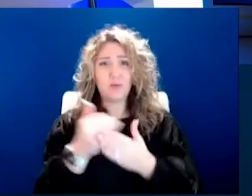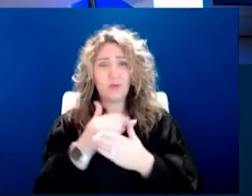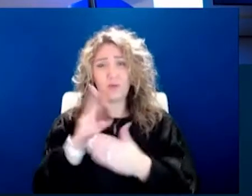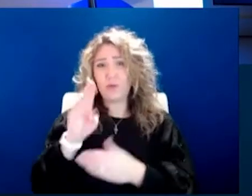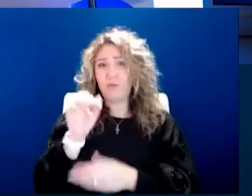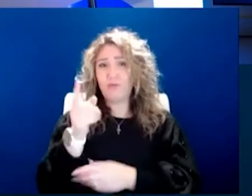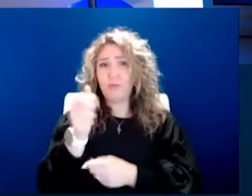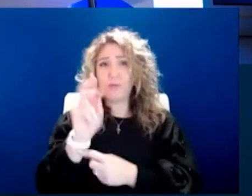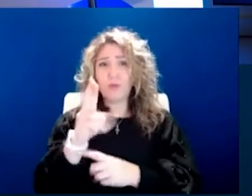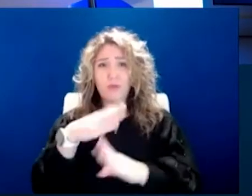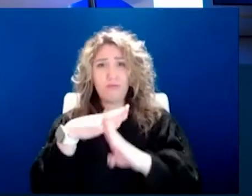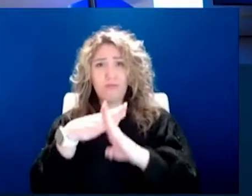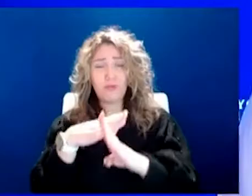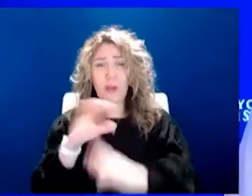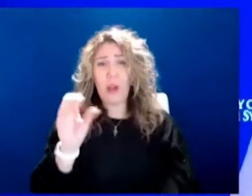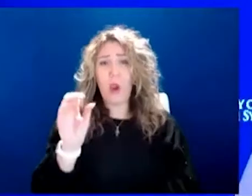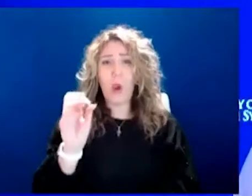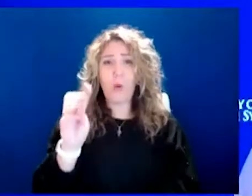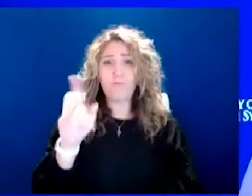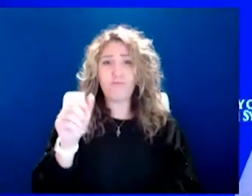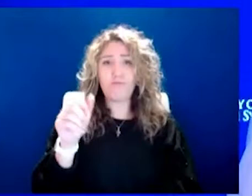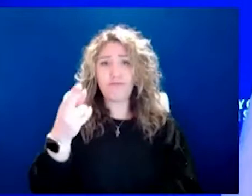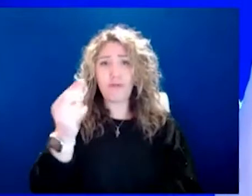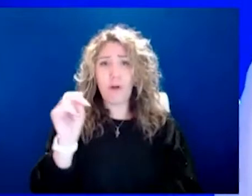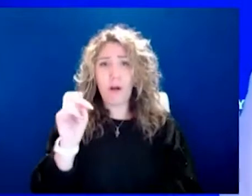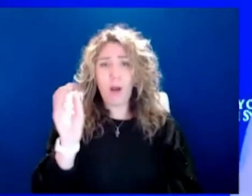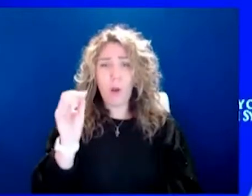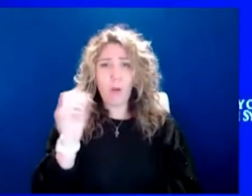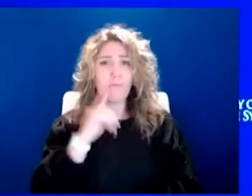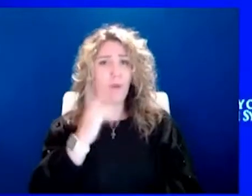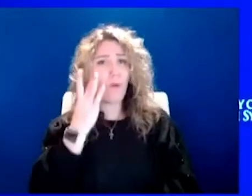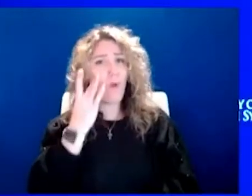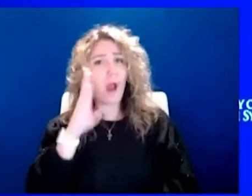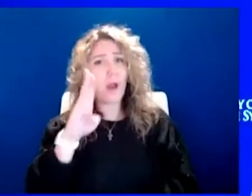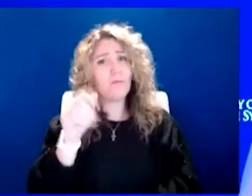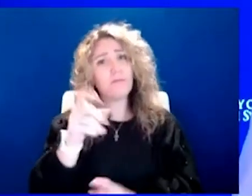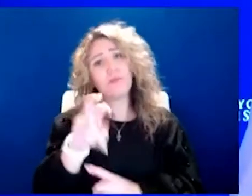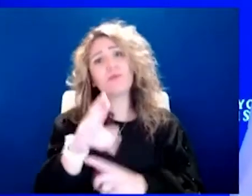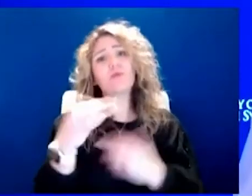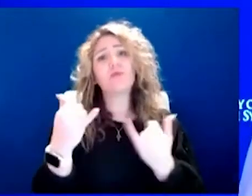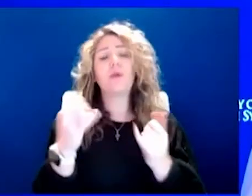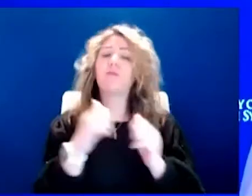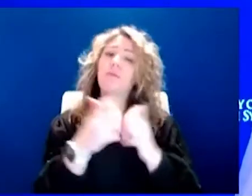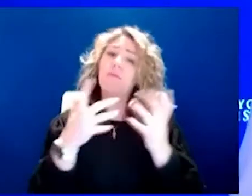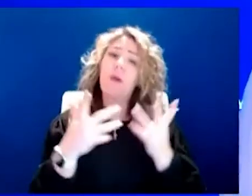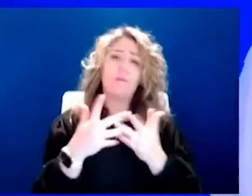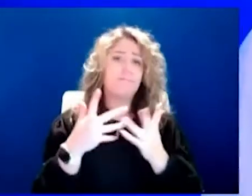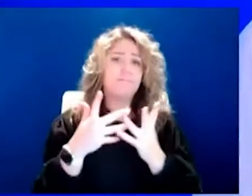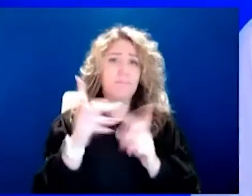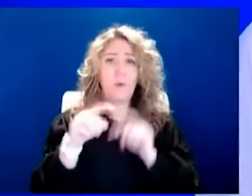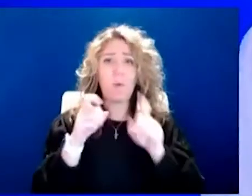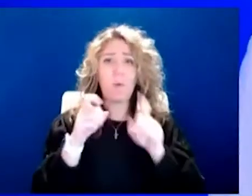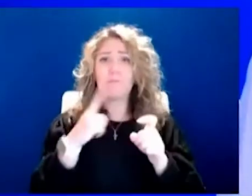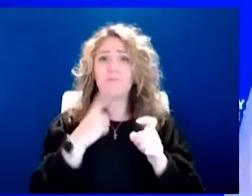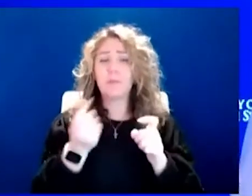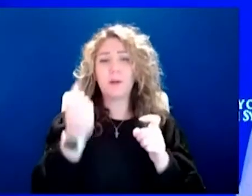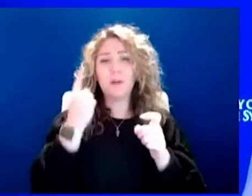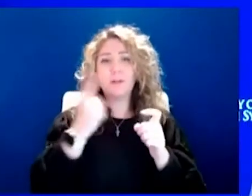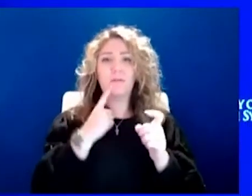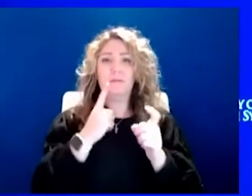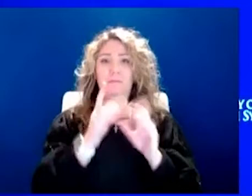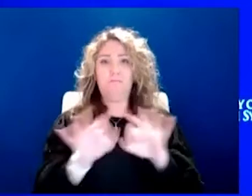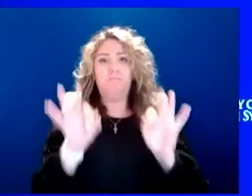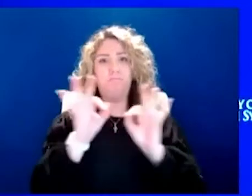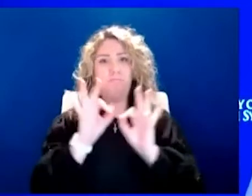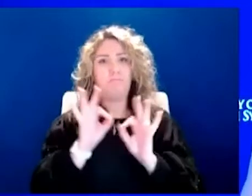get boosted now? Yeah, I mean, there's still a lot of questions about this and understanding. I think that's a very valid question from